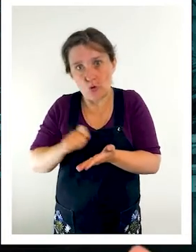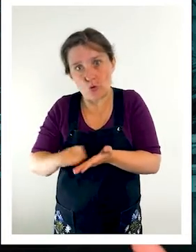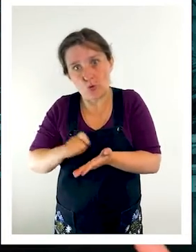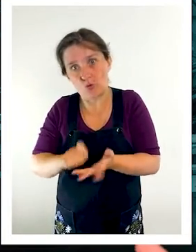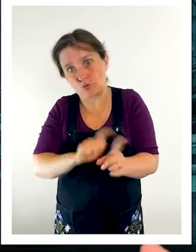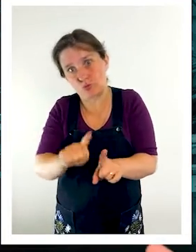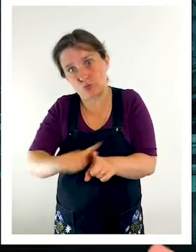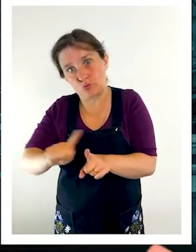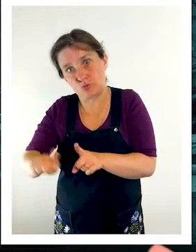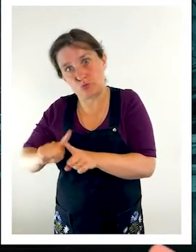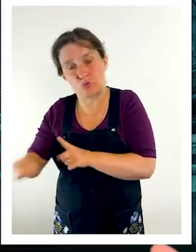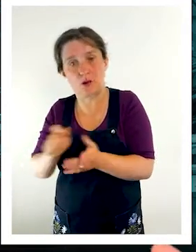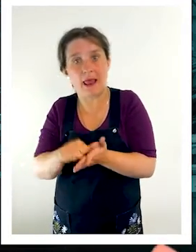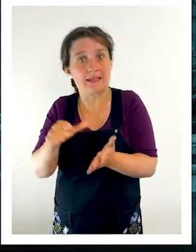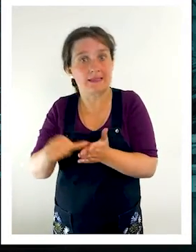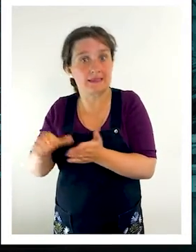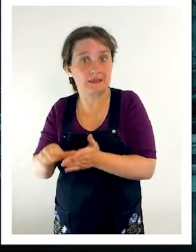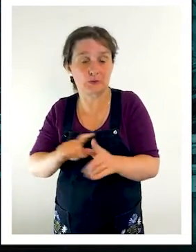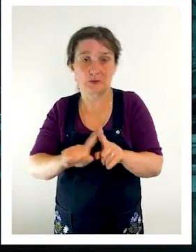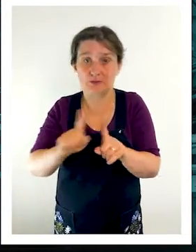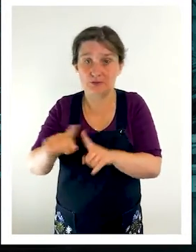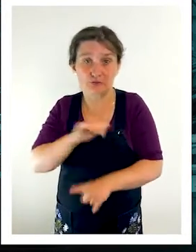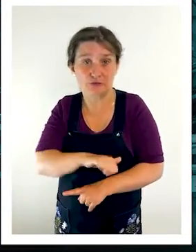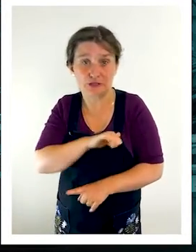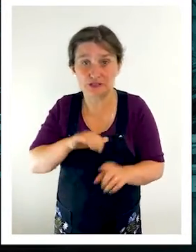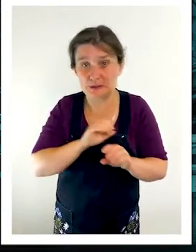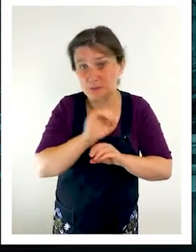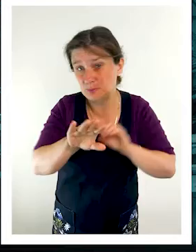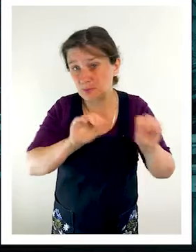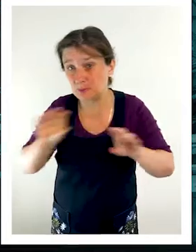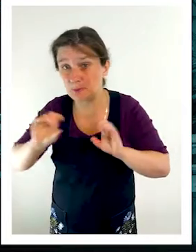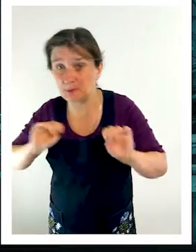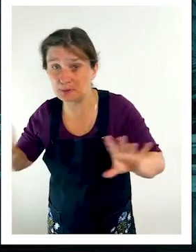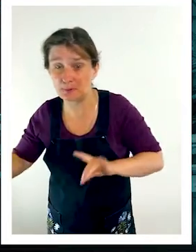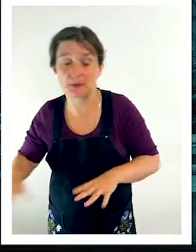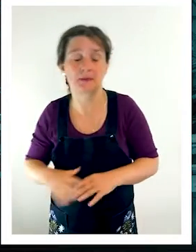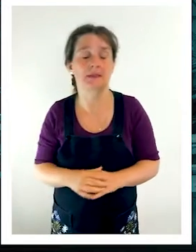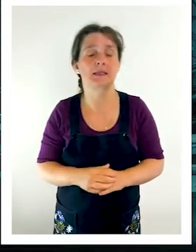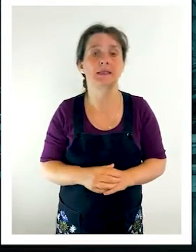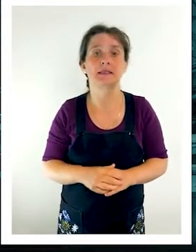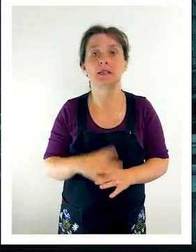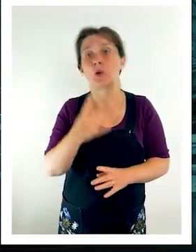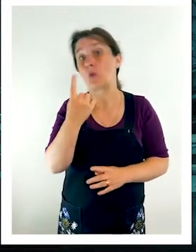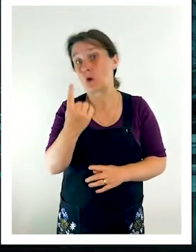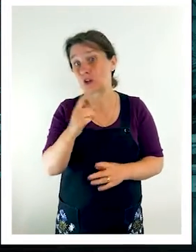loads of different countries. And in one of those letters, he wrote to the people of Philippi